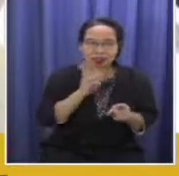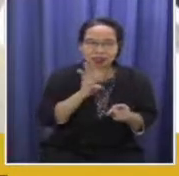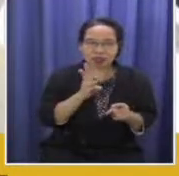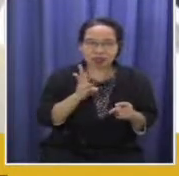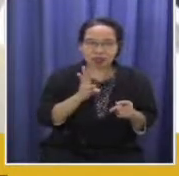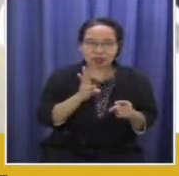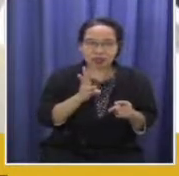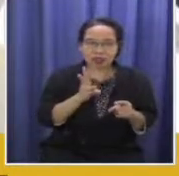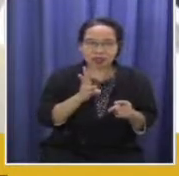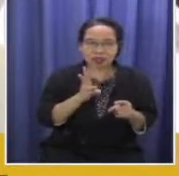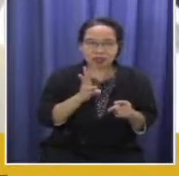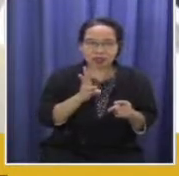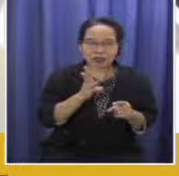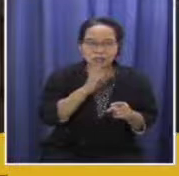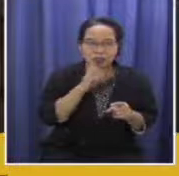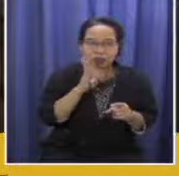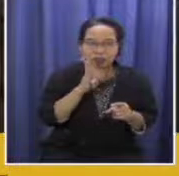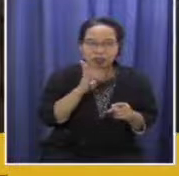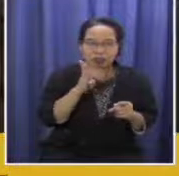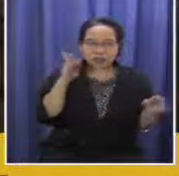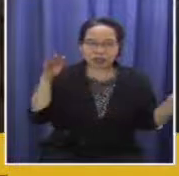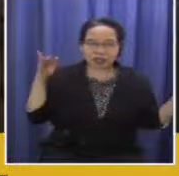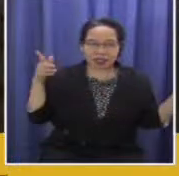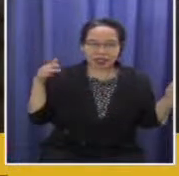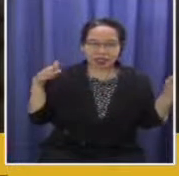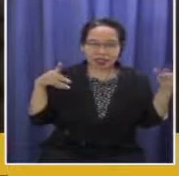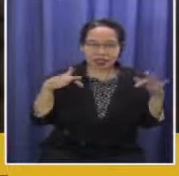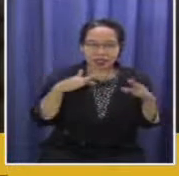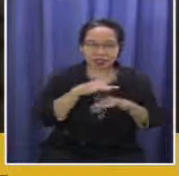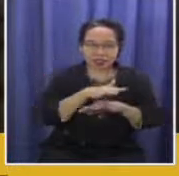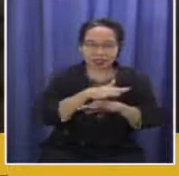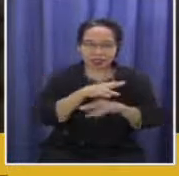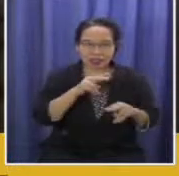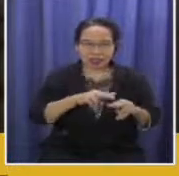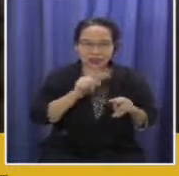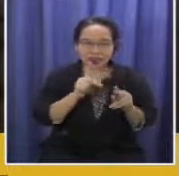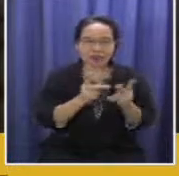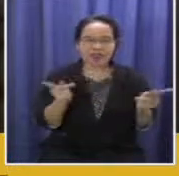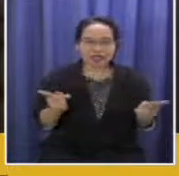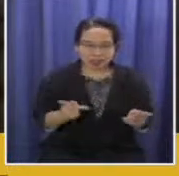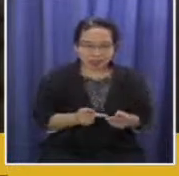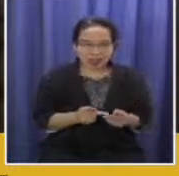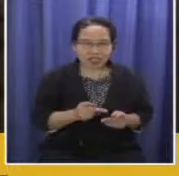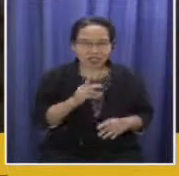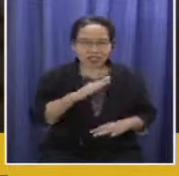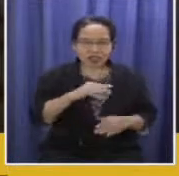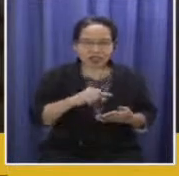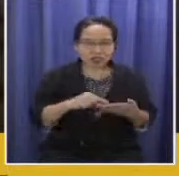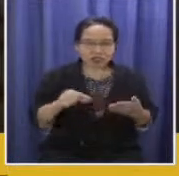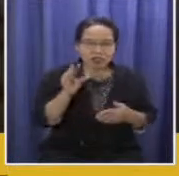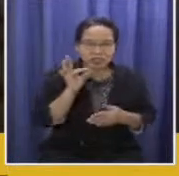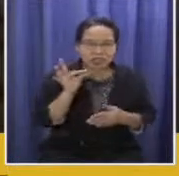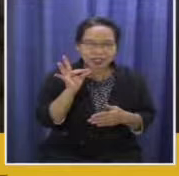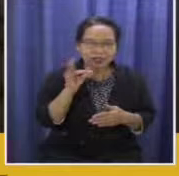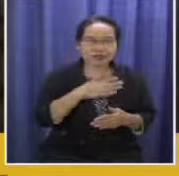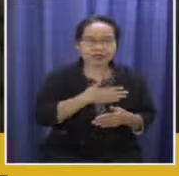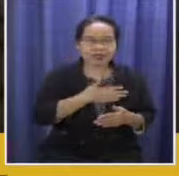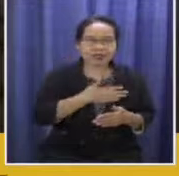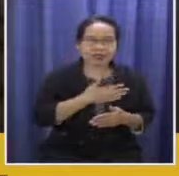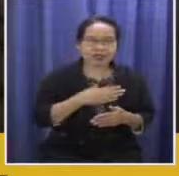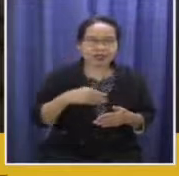waters be gathered together unto one place. On verse 9, Brother Daniel,